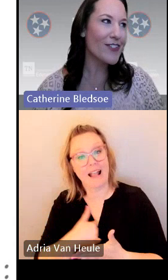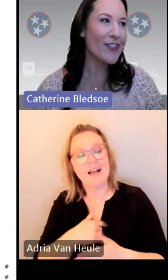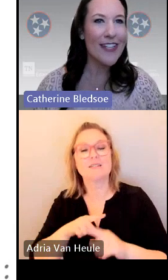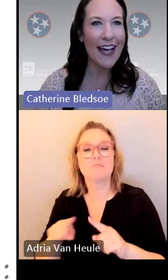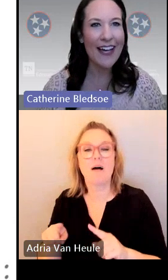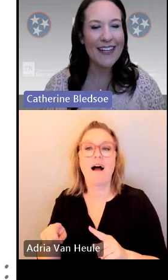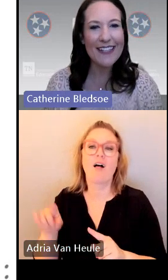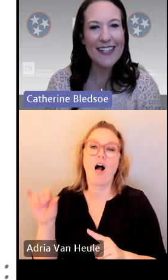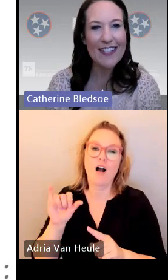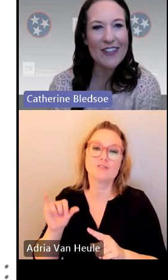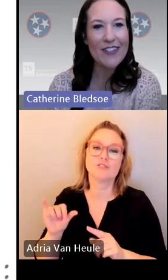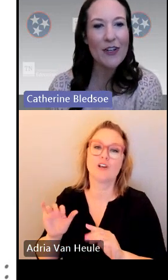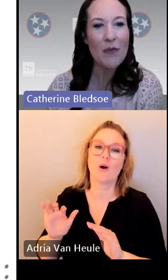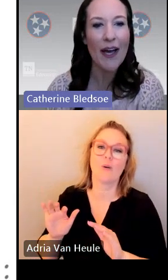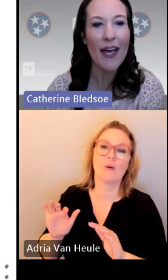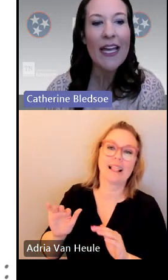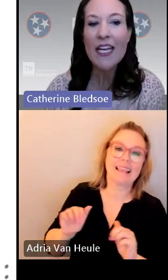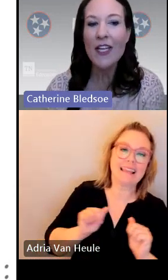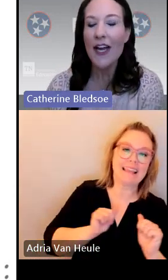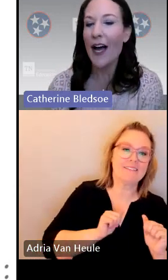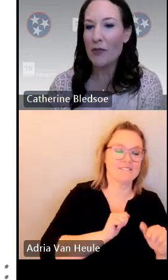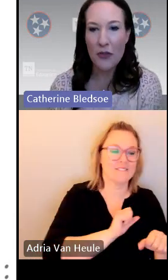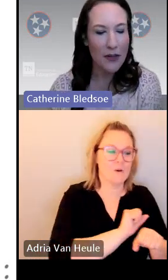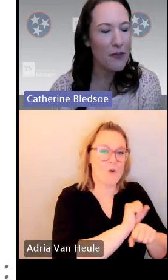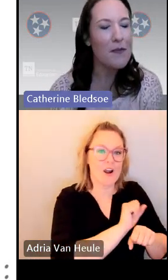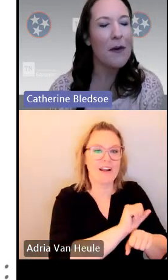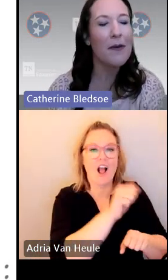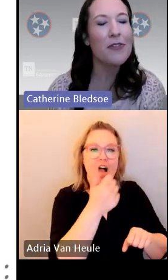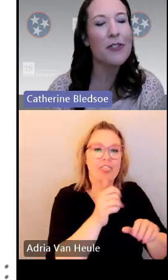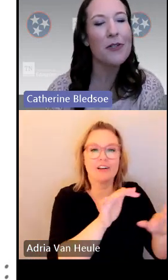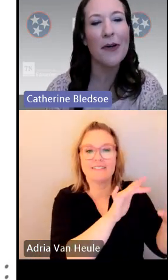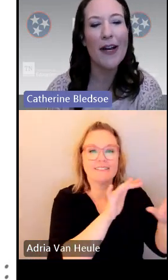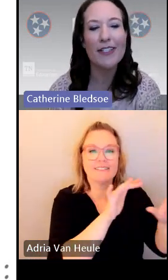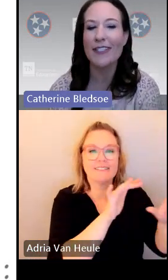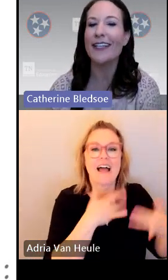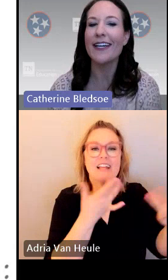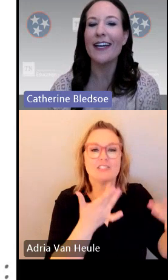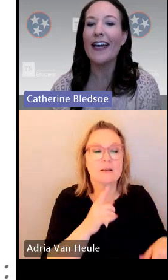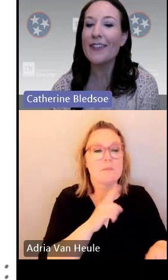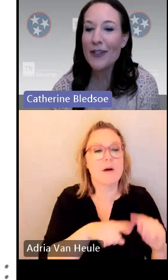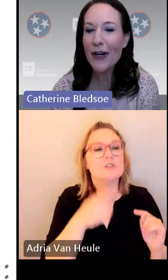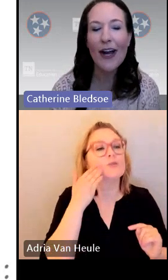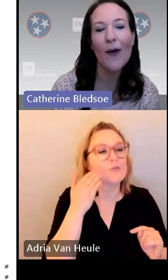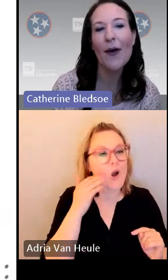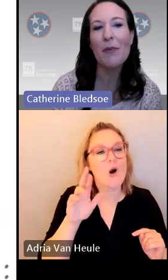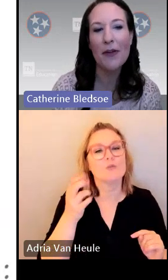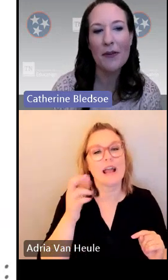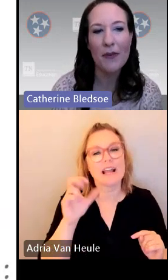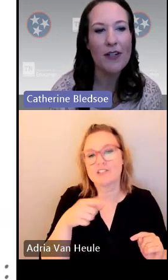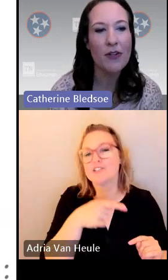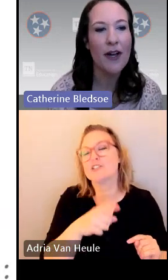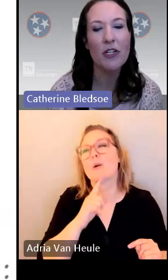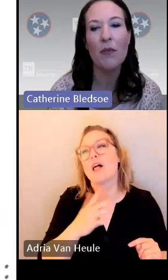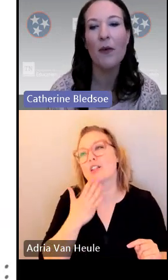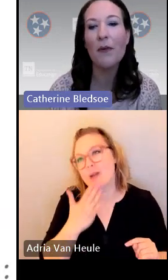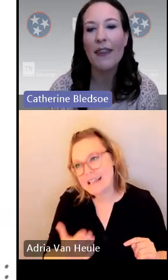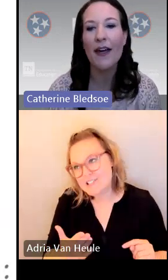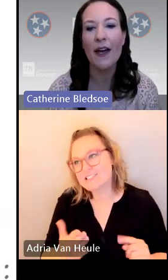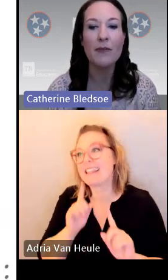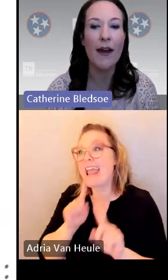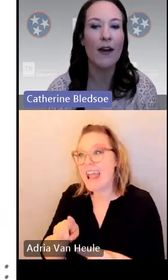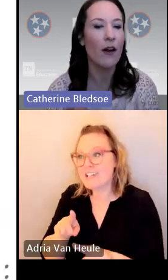other adventures at ETSU too. But I'm sure that if you email Rachel, she will graciously answer or point you in the right